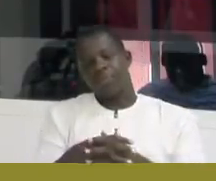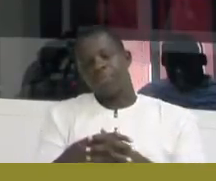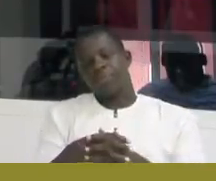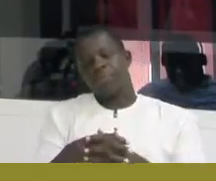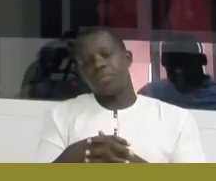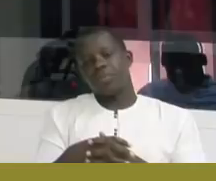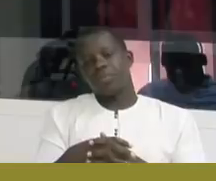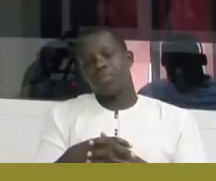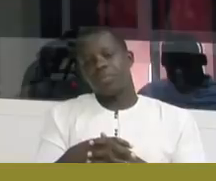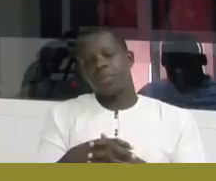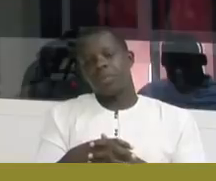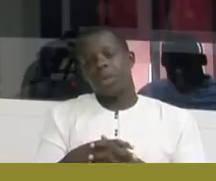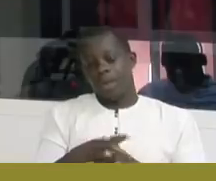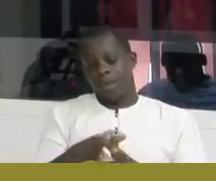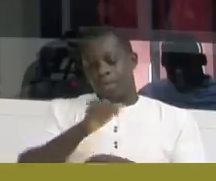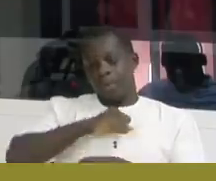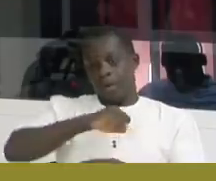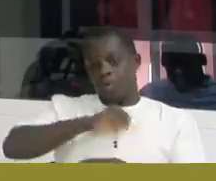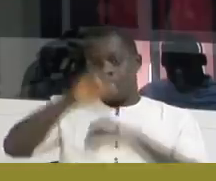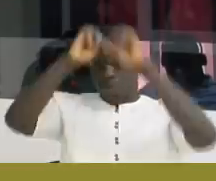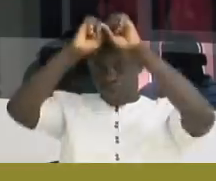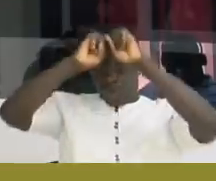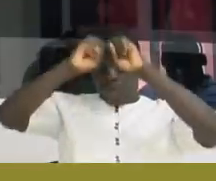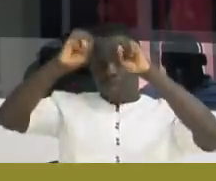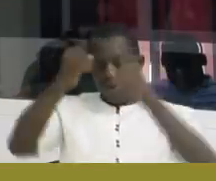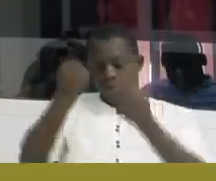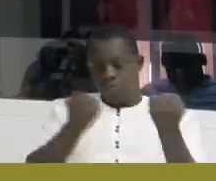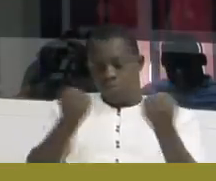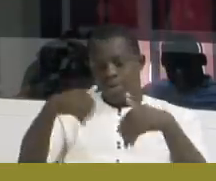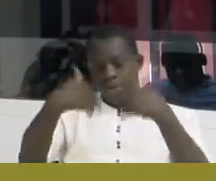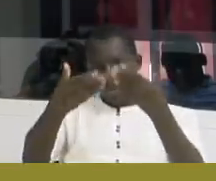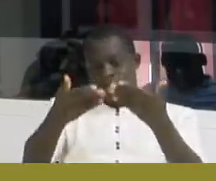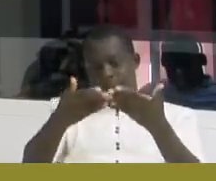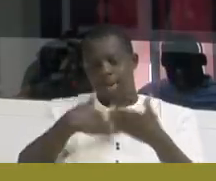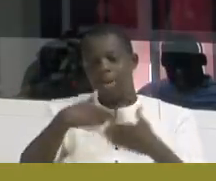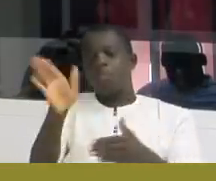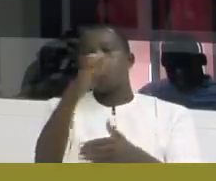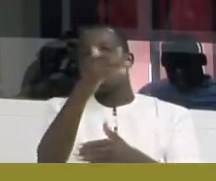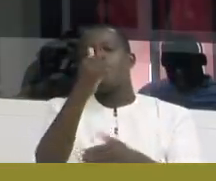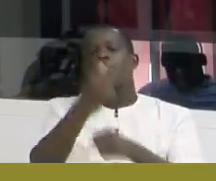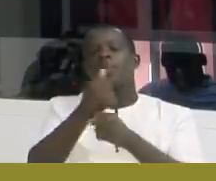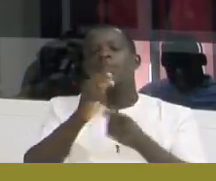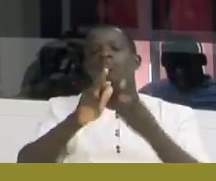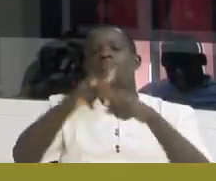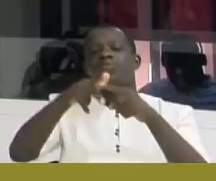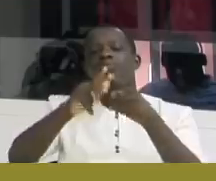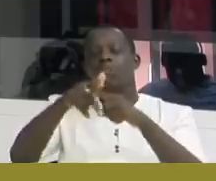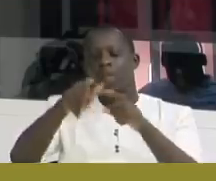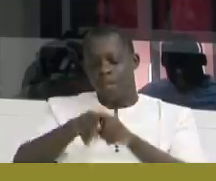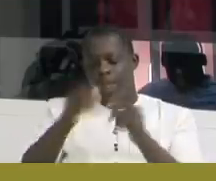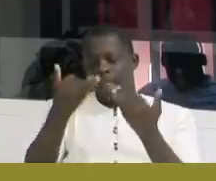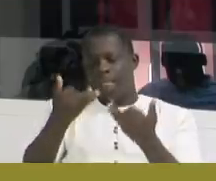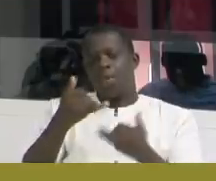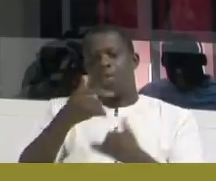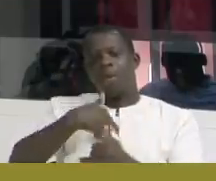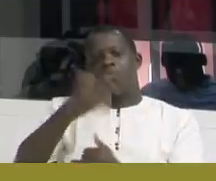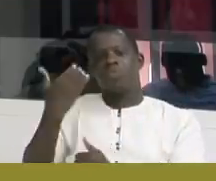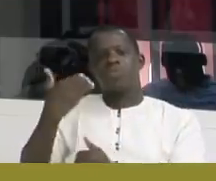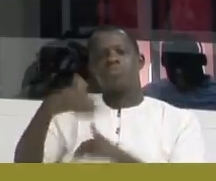my official vehicle was went for maintenance, and in the interim, I was given